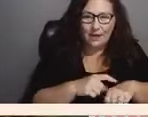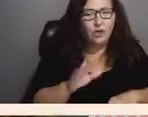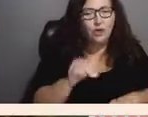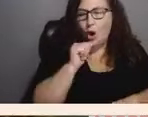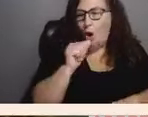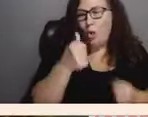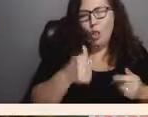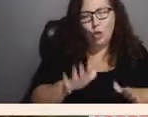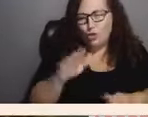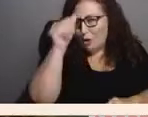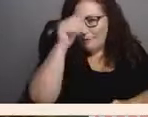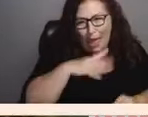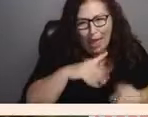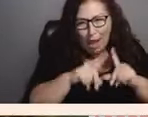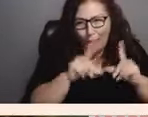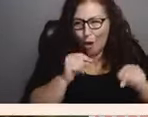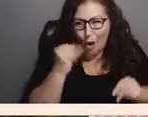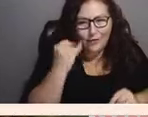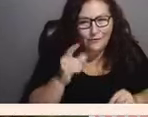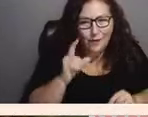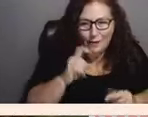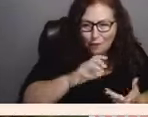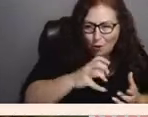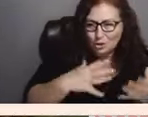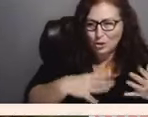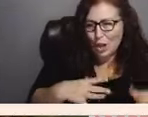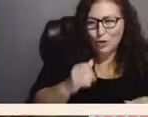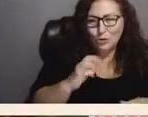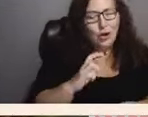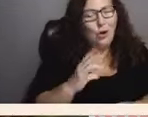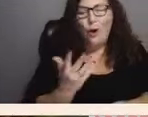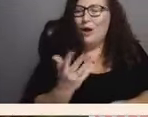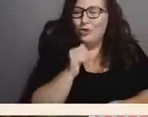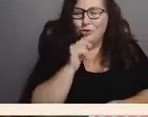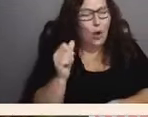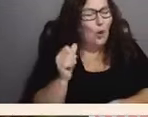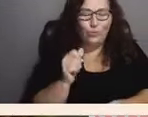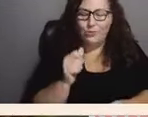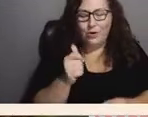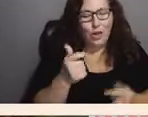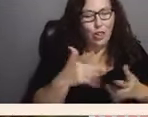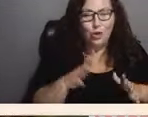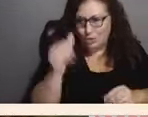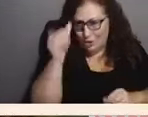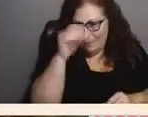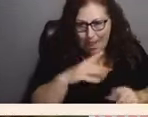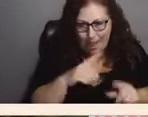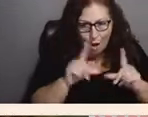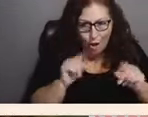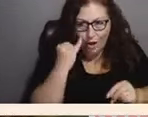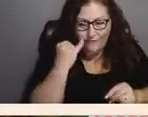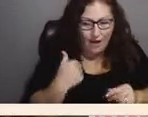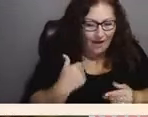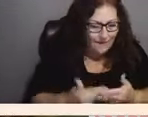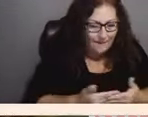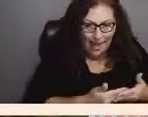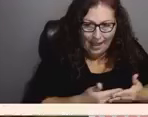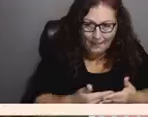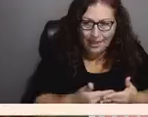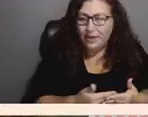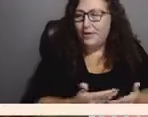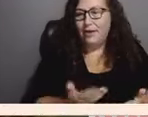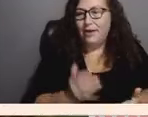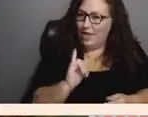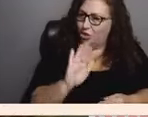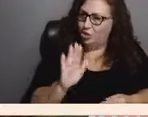fold clothes. You don't lose your man card if you have an infant child because that's your child too. So